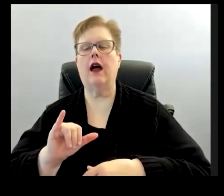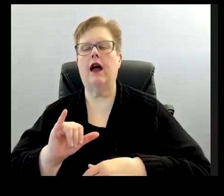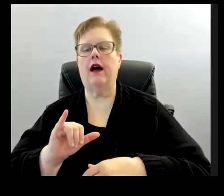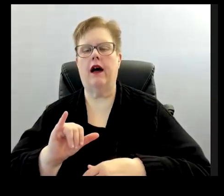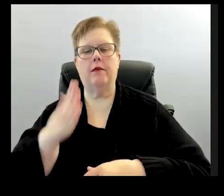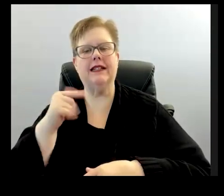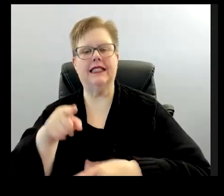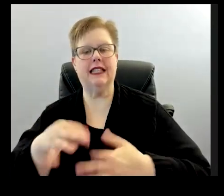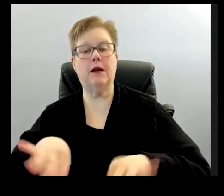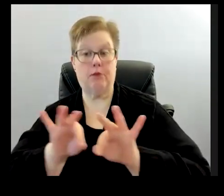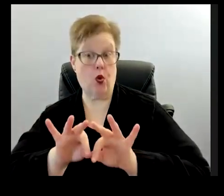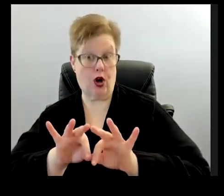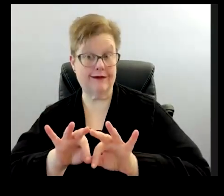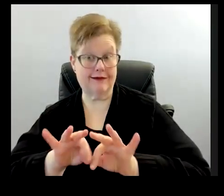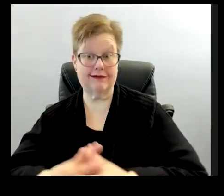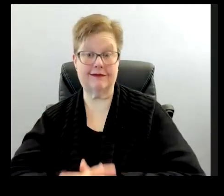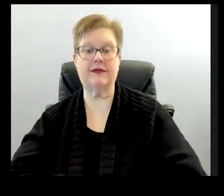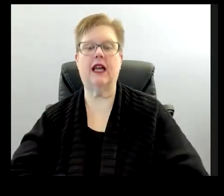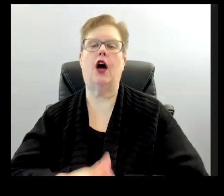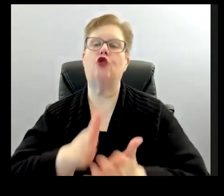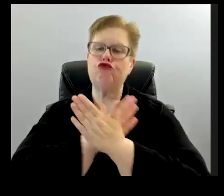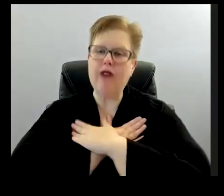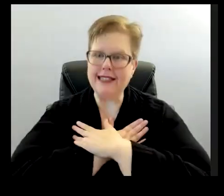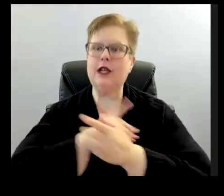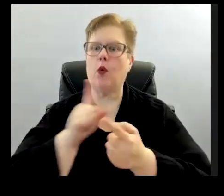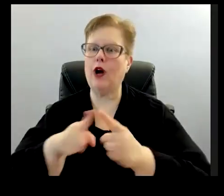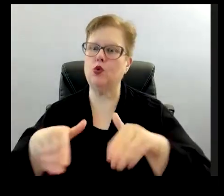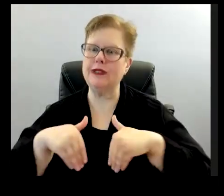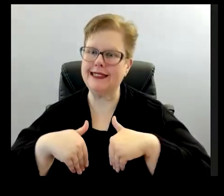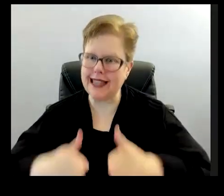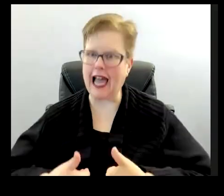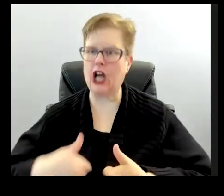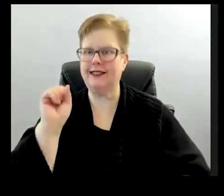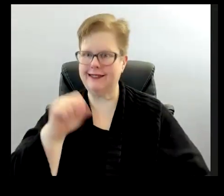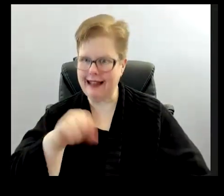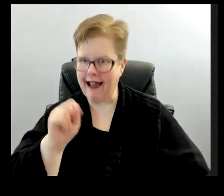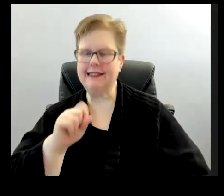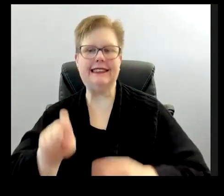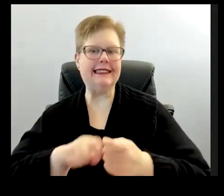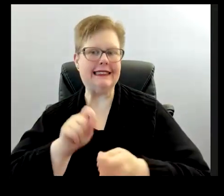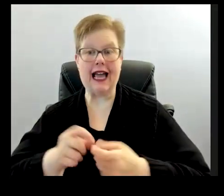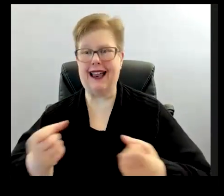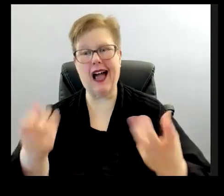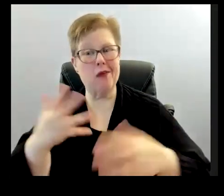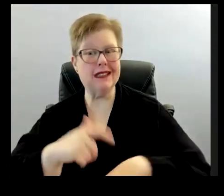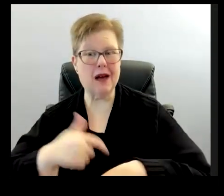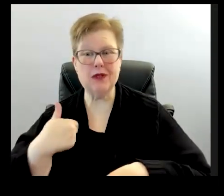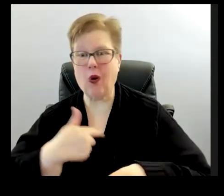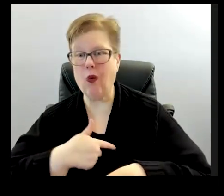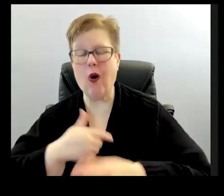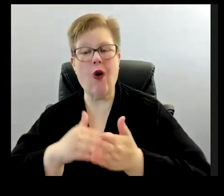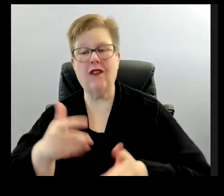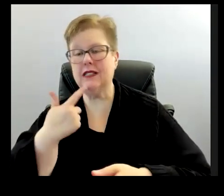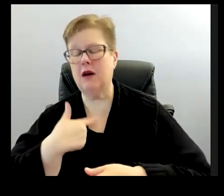this is important. Okay. Yes, rest when you are tired. Exactly. How many times do we all say, you know